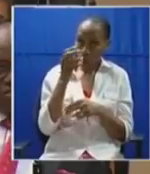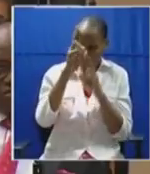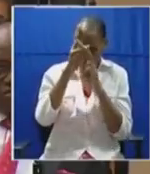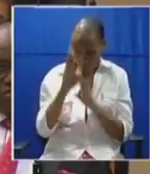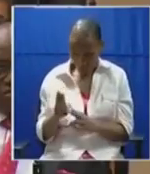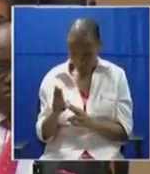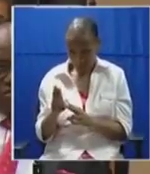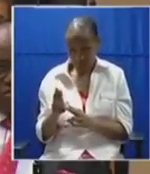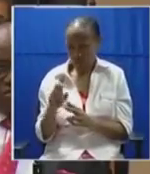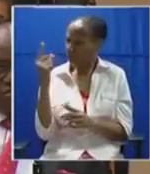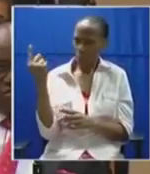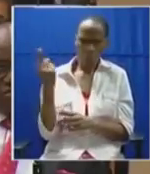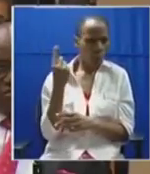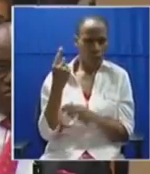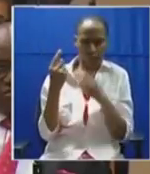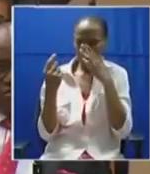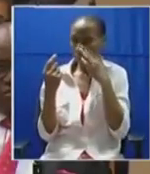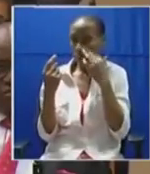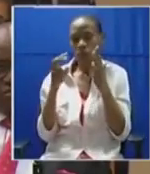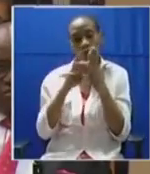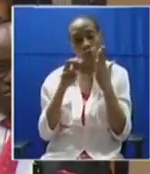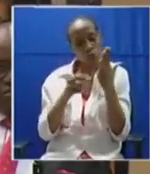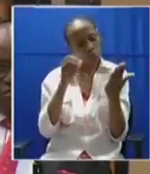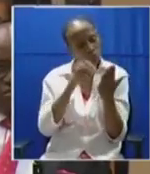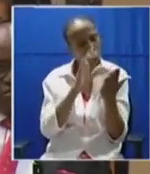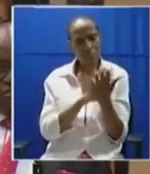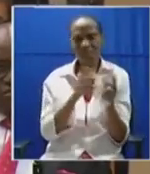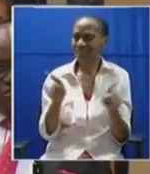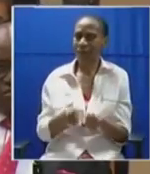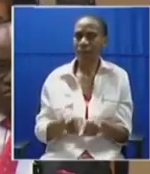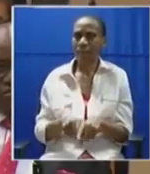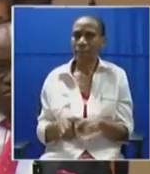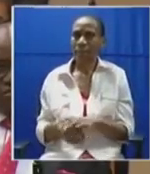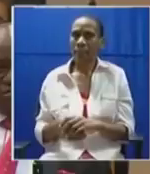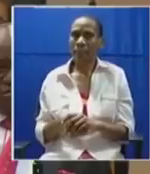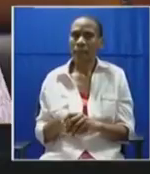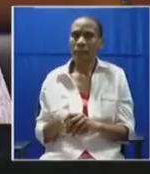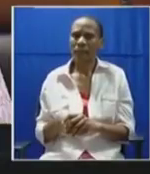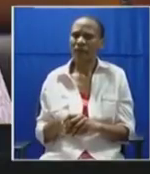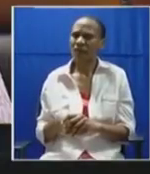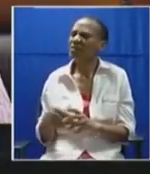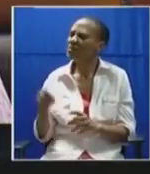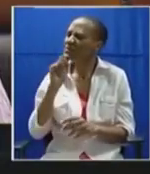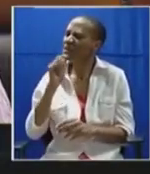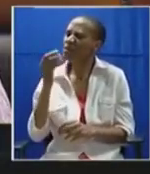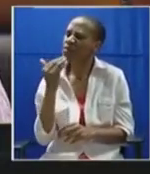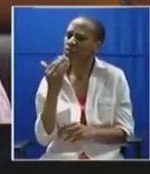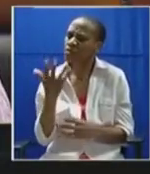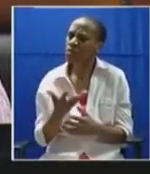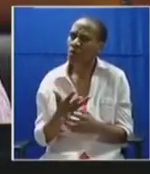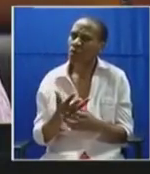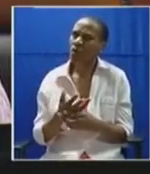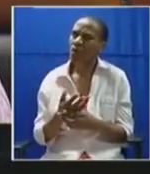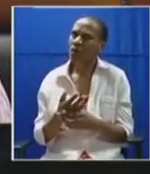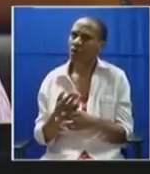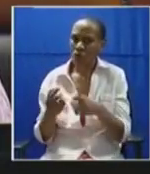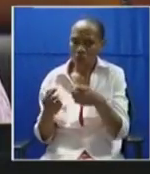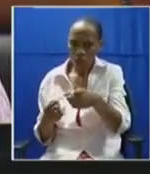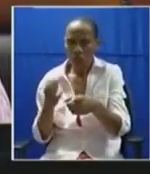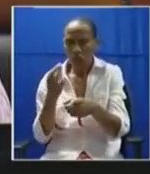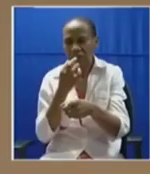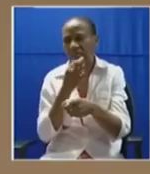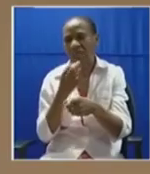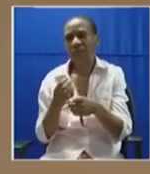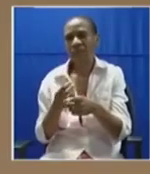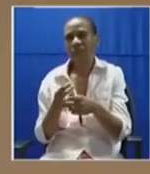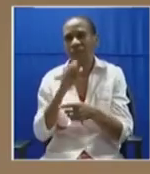Honorable. That's what is in the rule book. Thank you very much. Who did he refer to? She has said